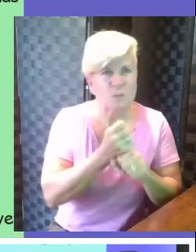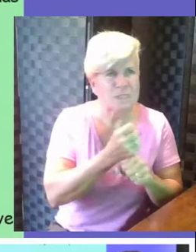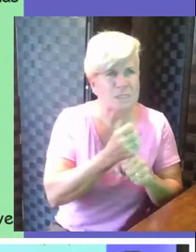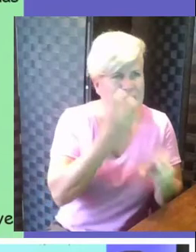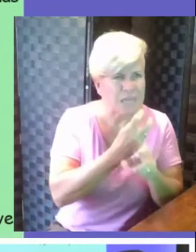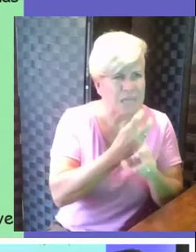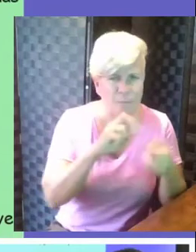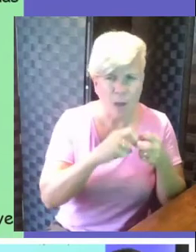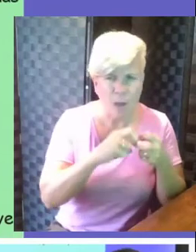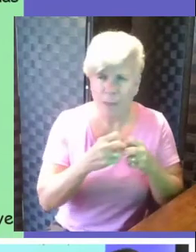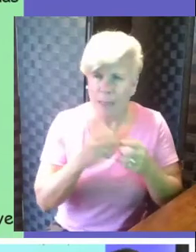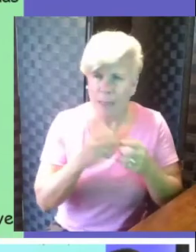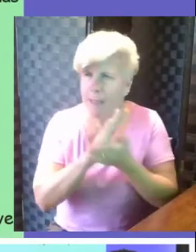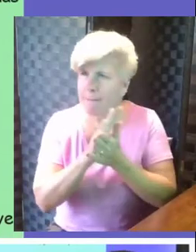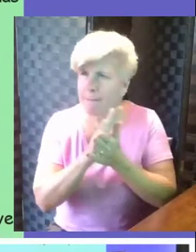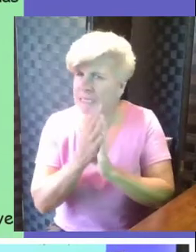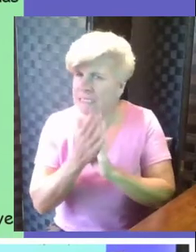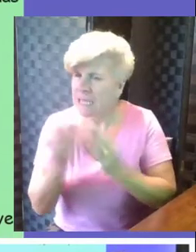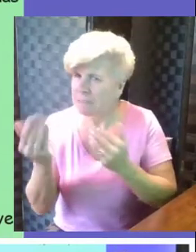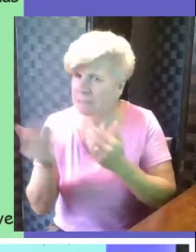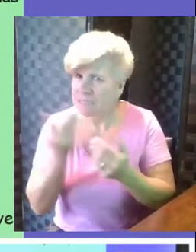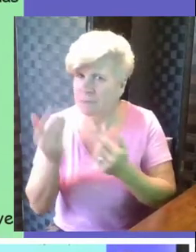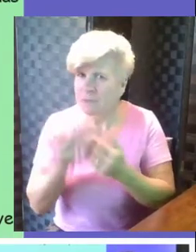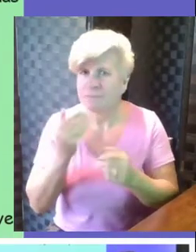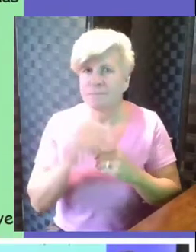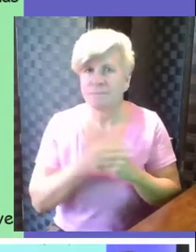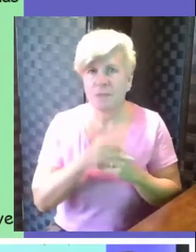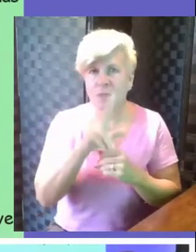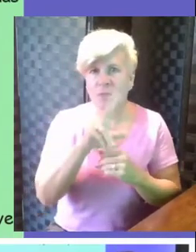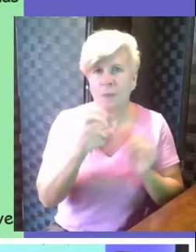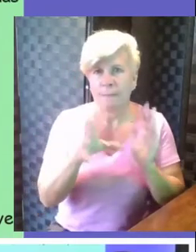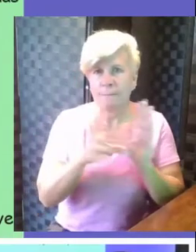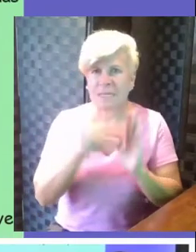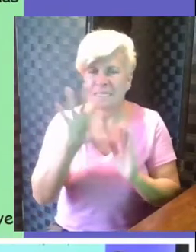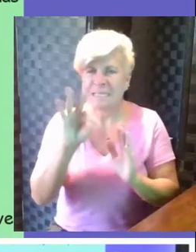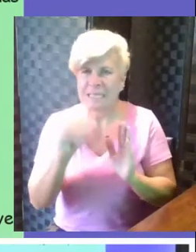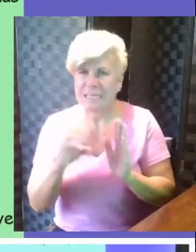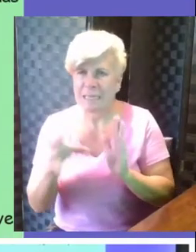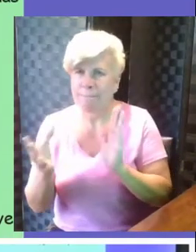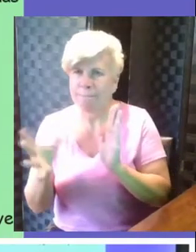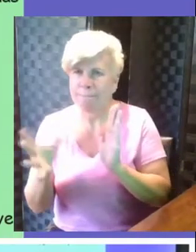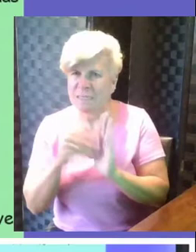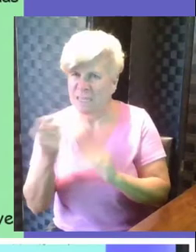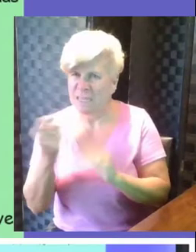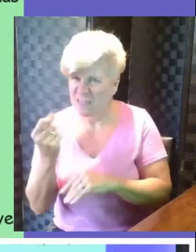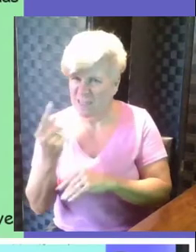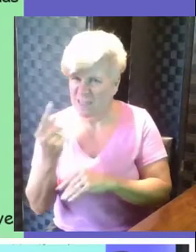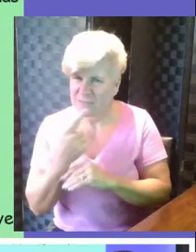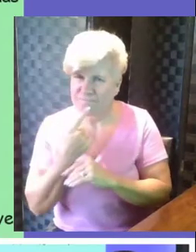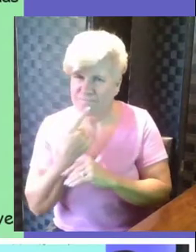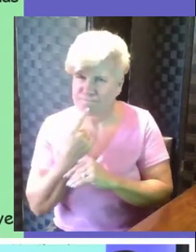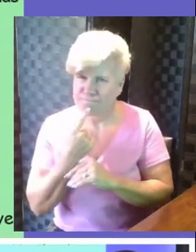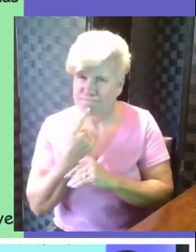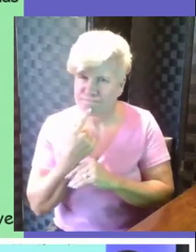and we turned it into something similar or simpler? Let's take a look. 300 plus 90 plus 11?